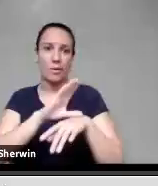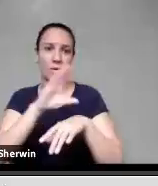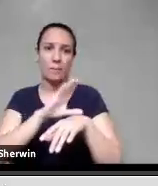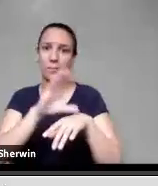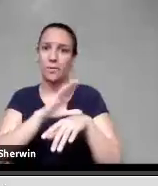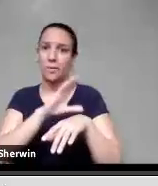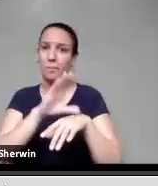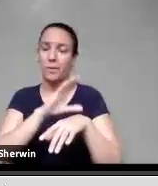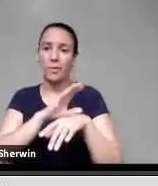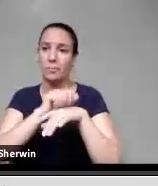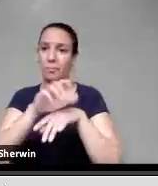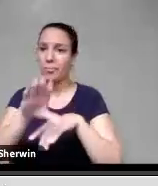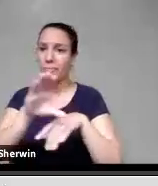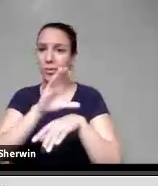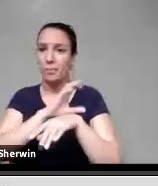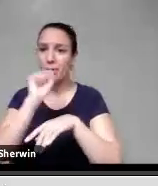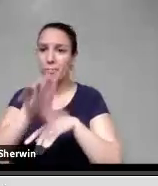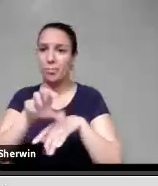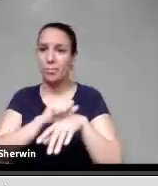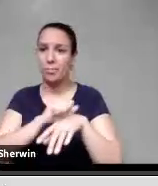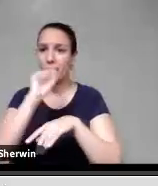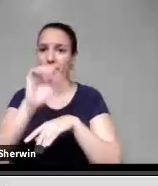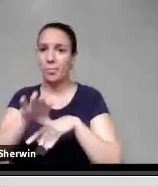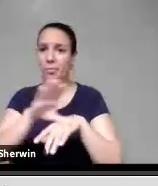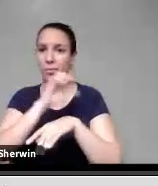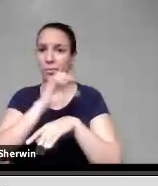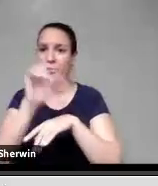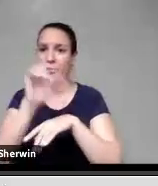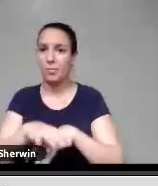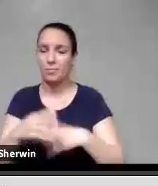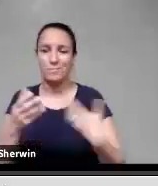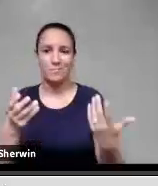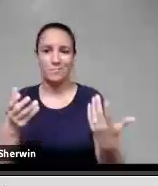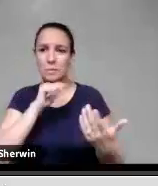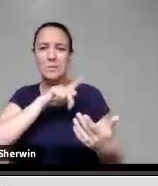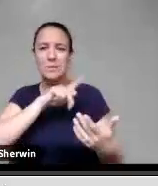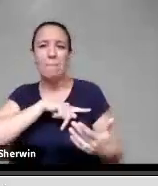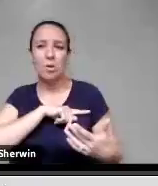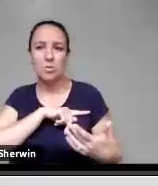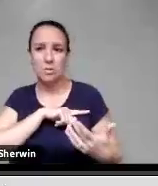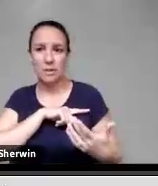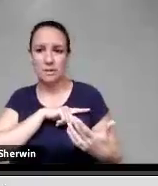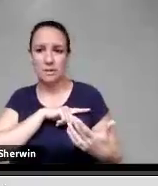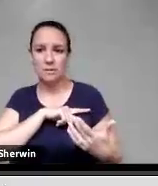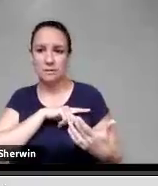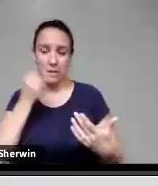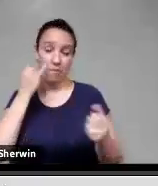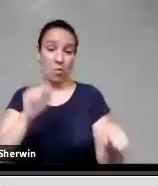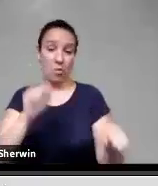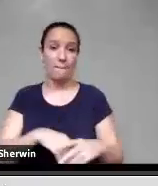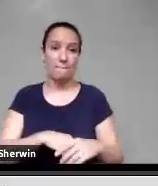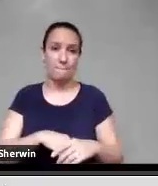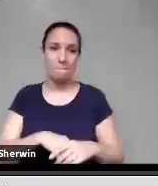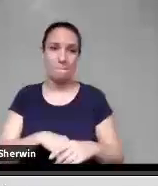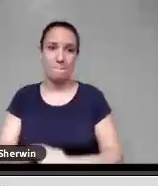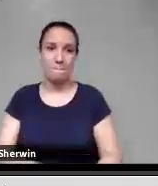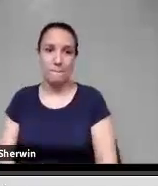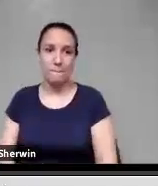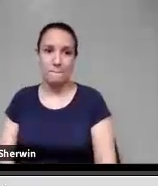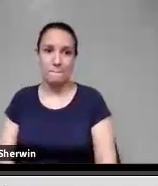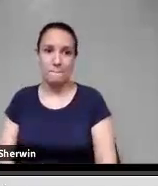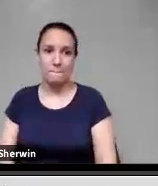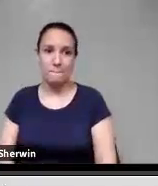for a vaccination. There's no personalization. So personalize that invitation when you can to try to invite them. Make them